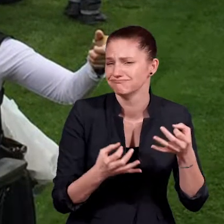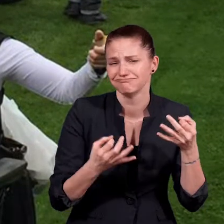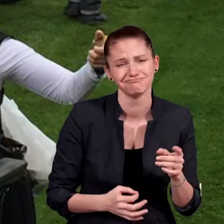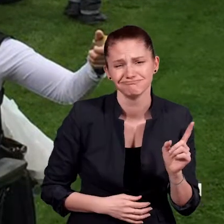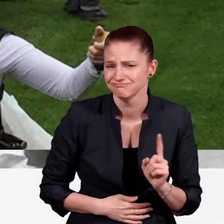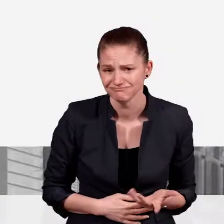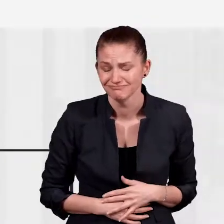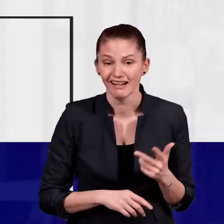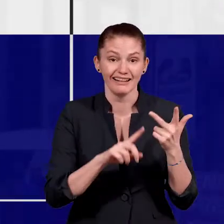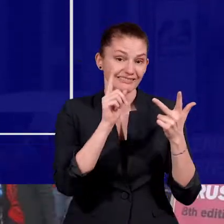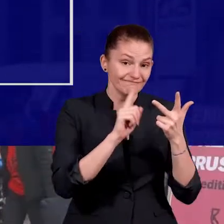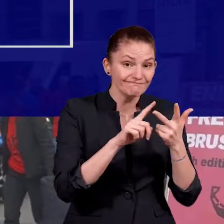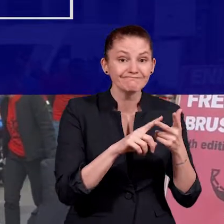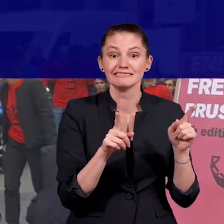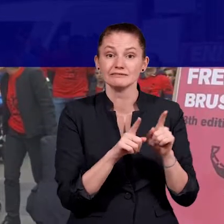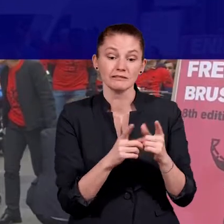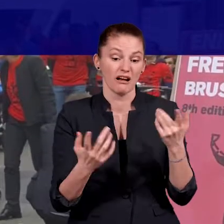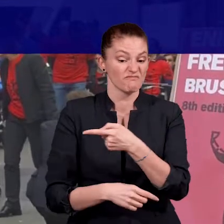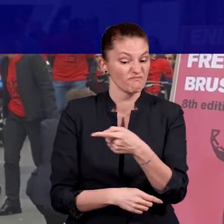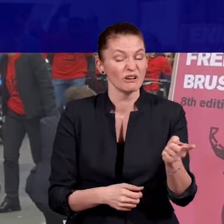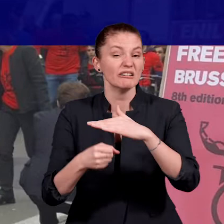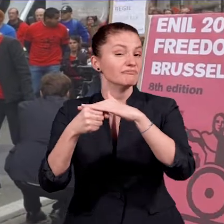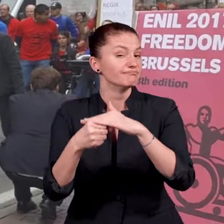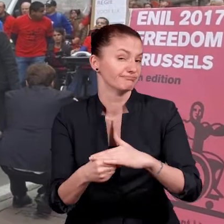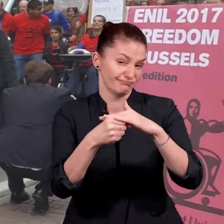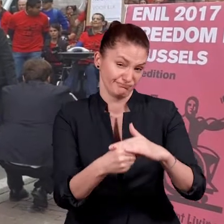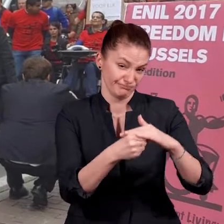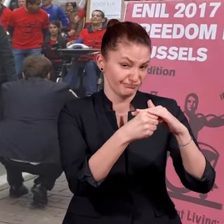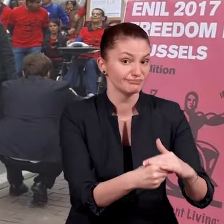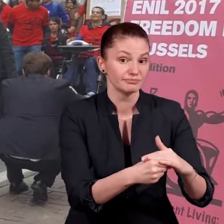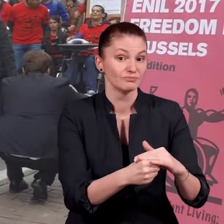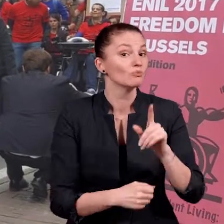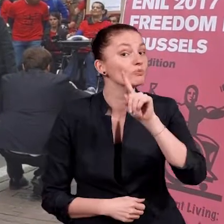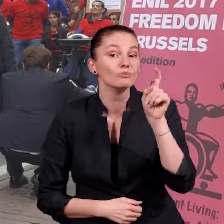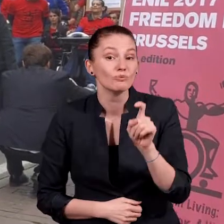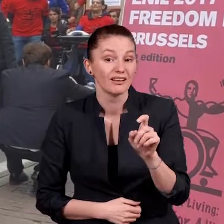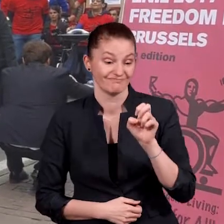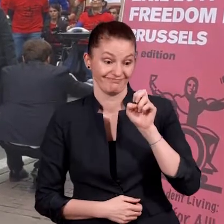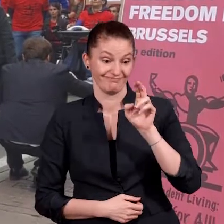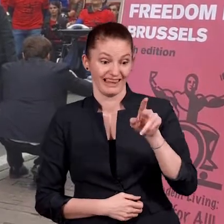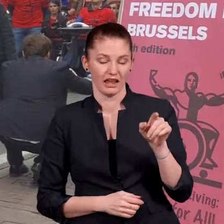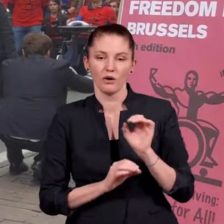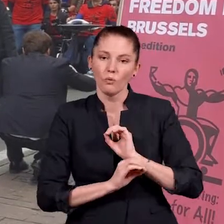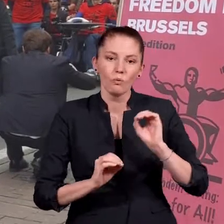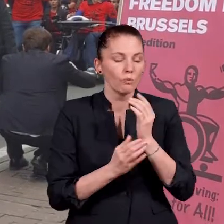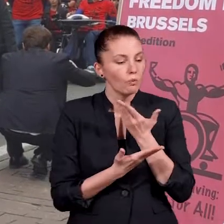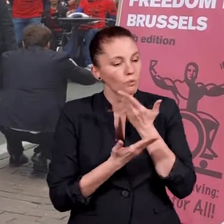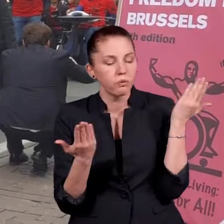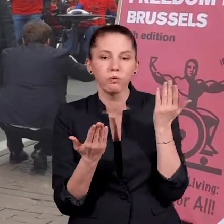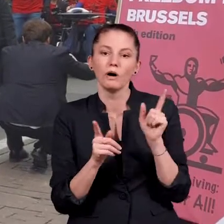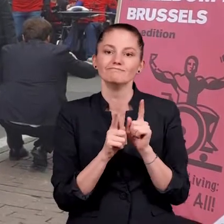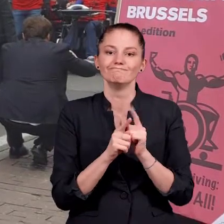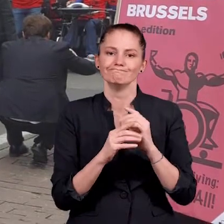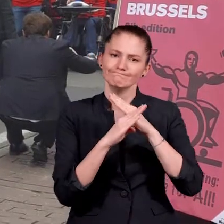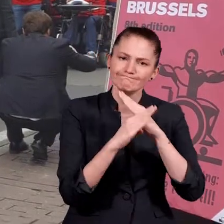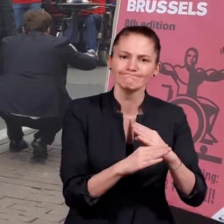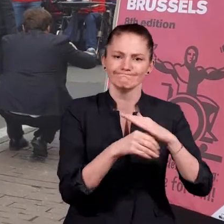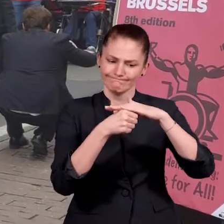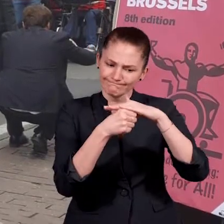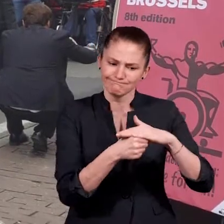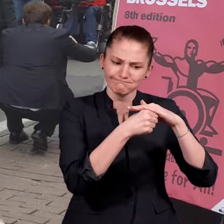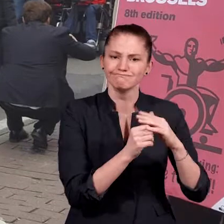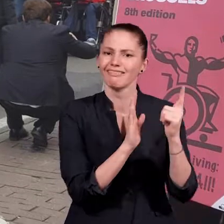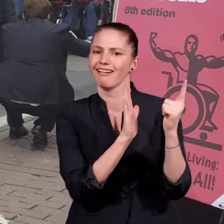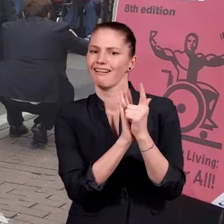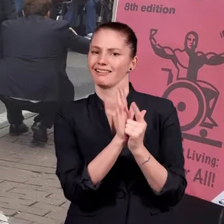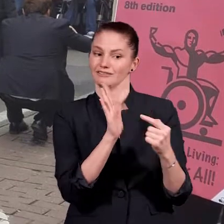made. 3. Disabled people are still being discriminated against because there is no